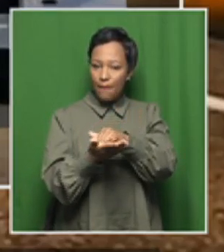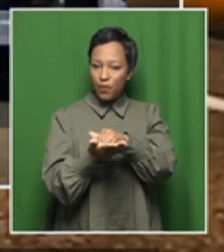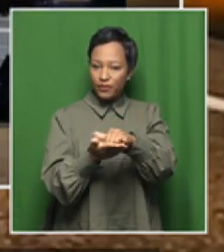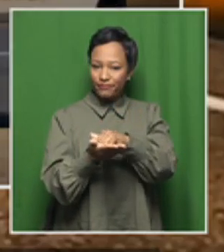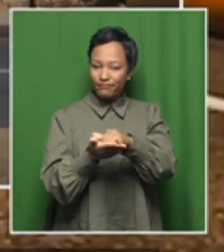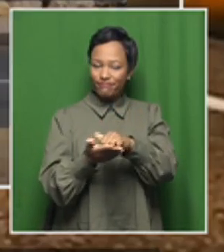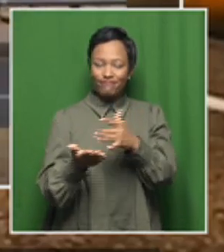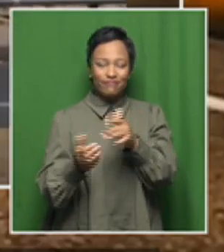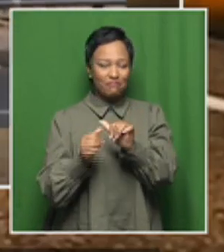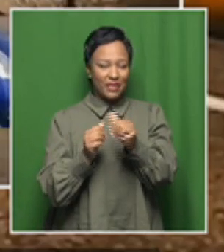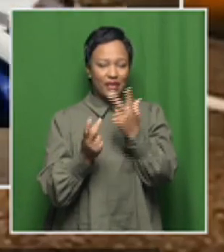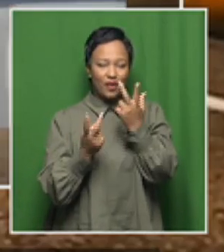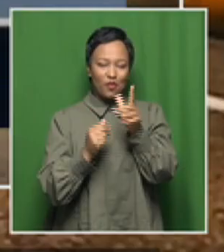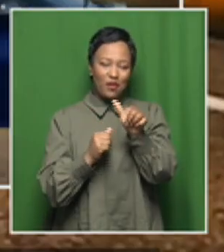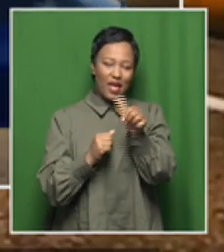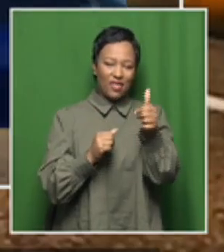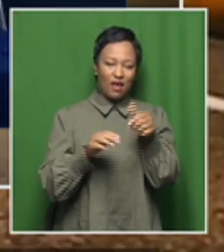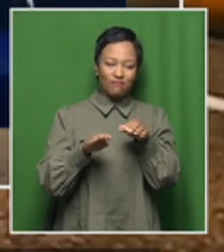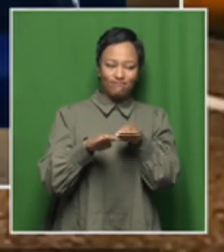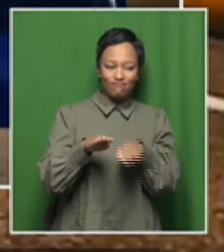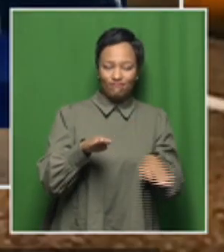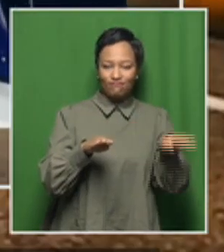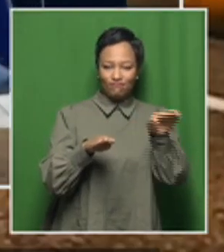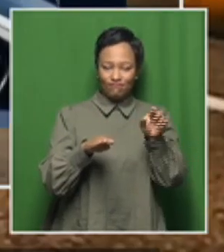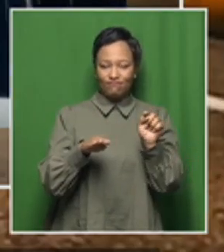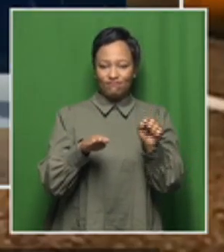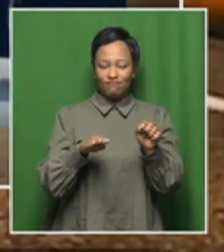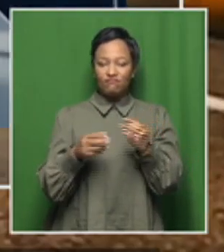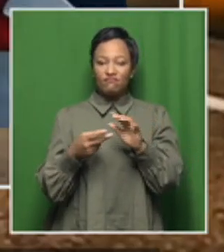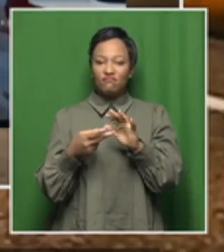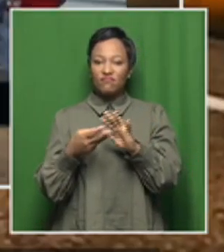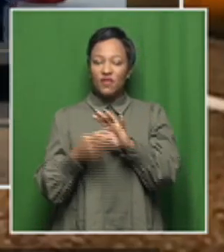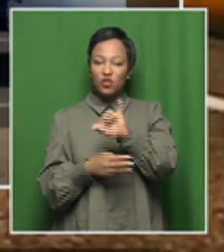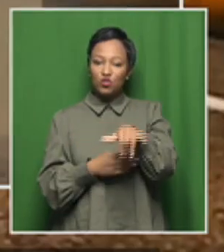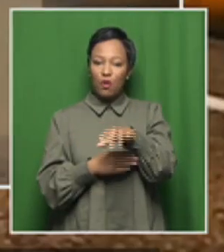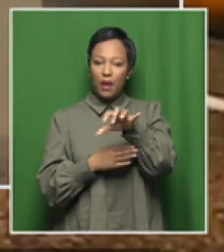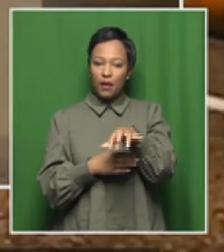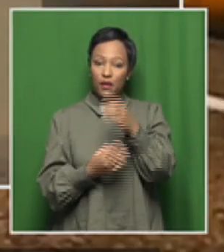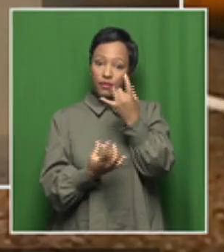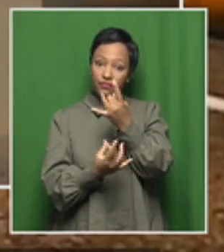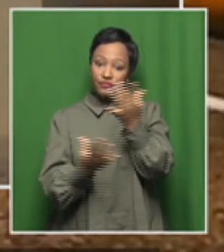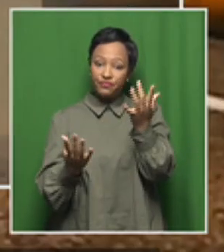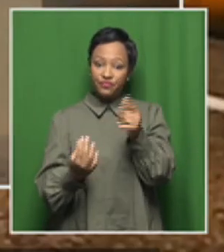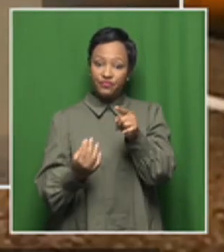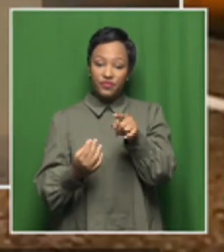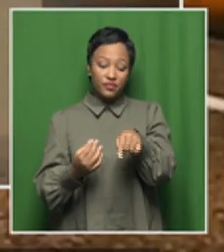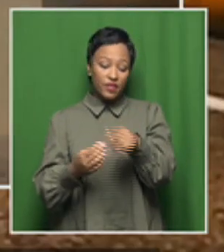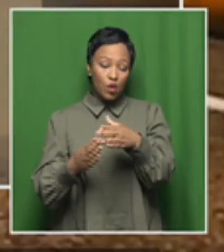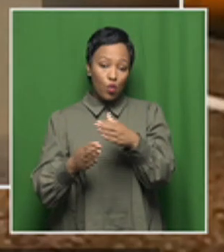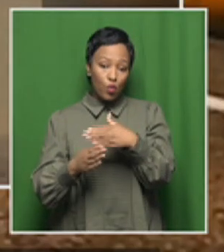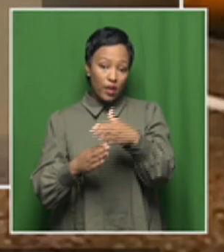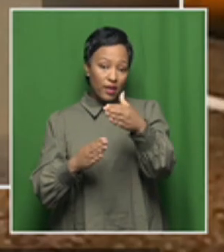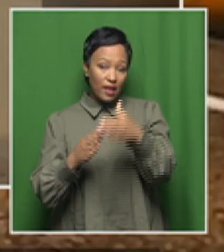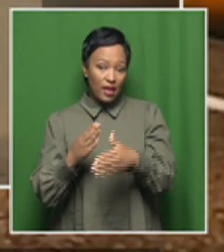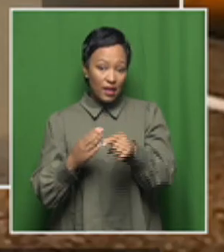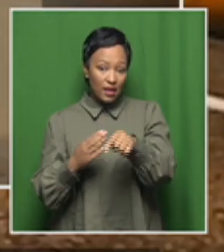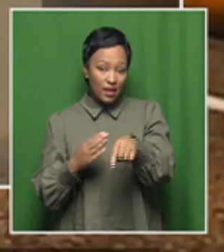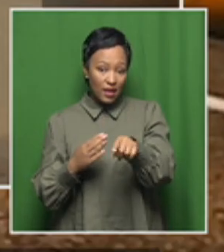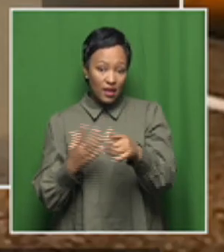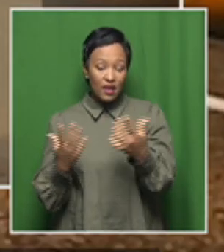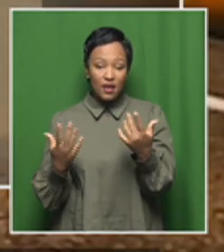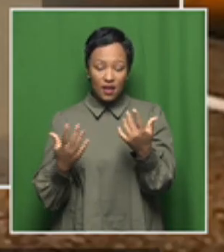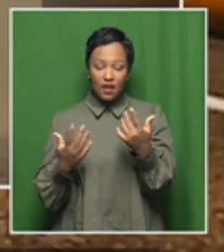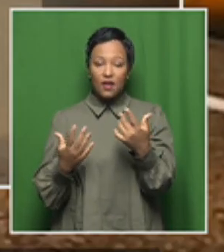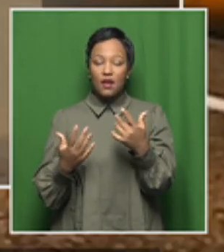some alternative routes to avoid that. And just staying in and around Joburg, a heads up, for this coming weekend, upcoming event, of course, it's